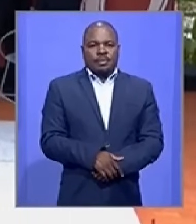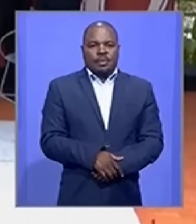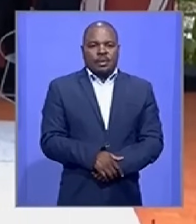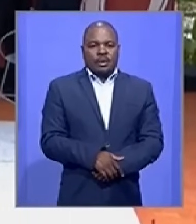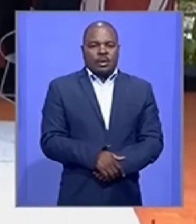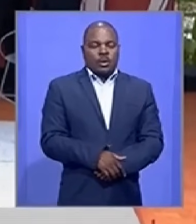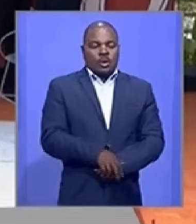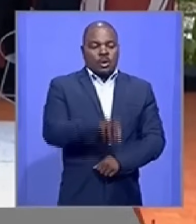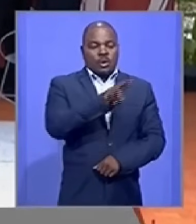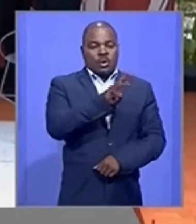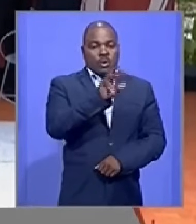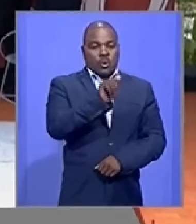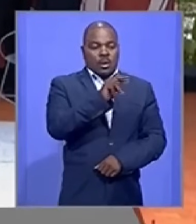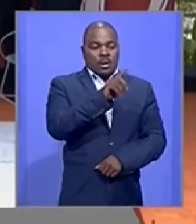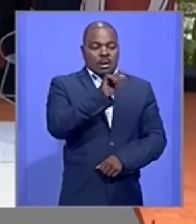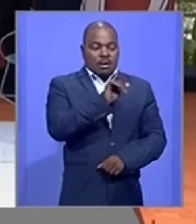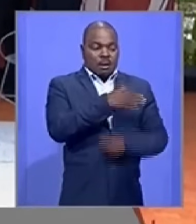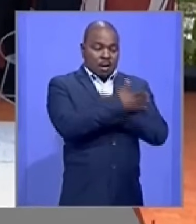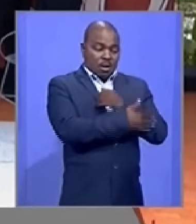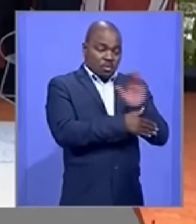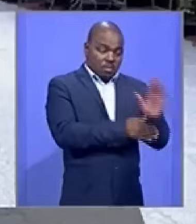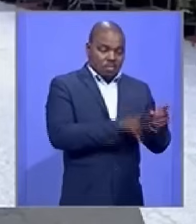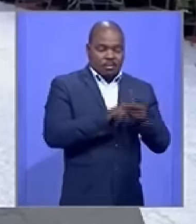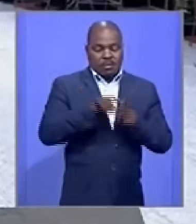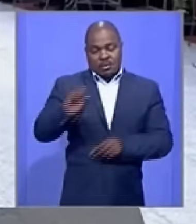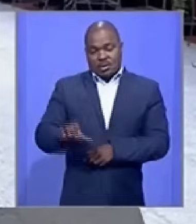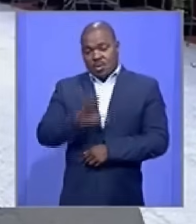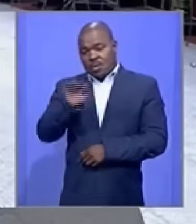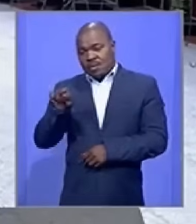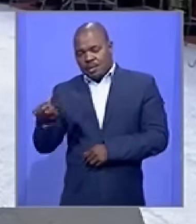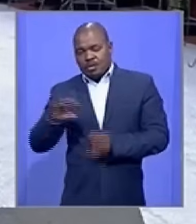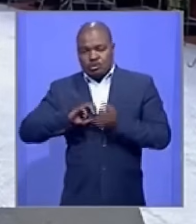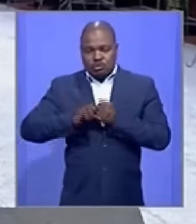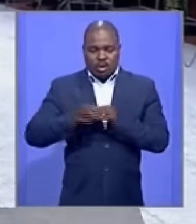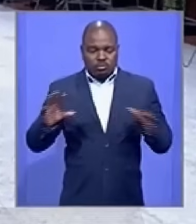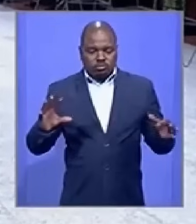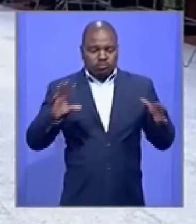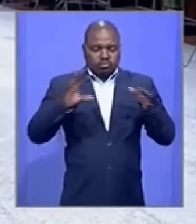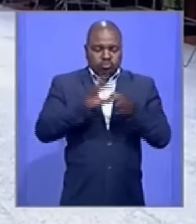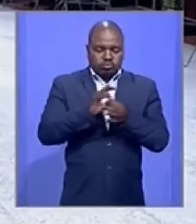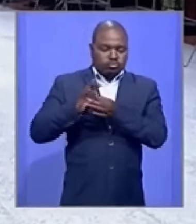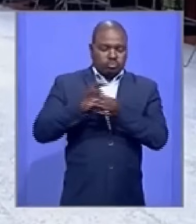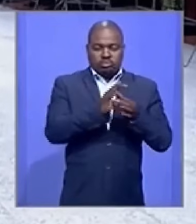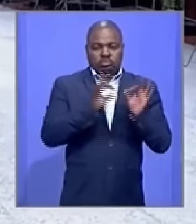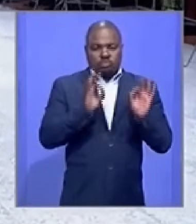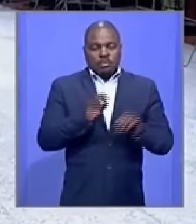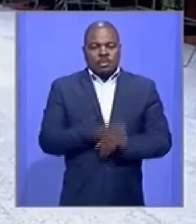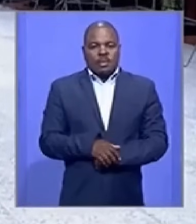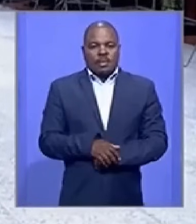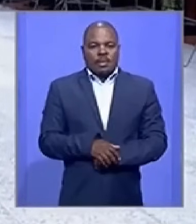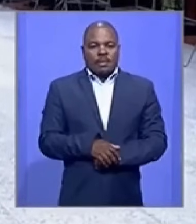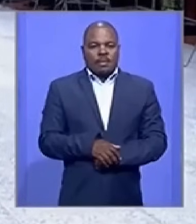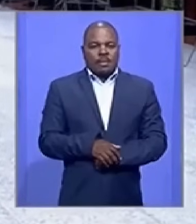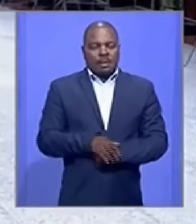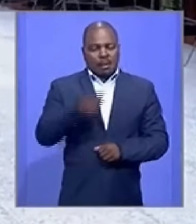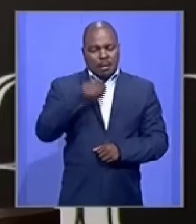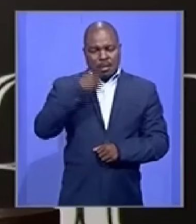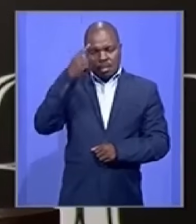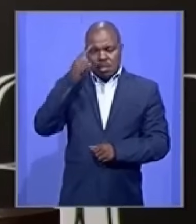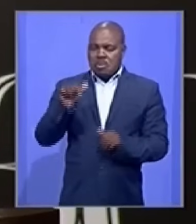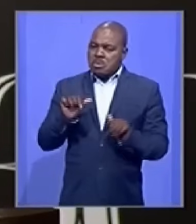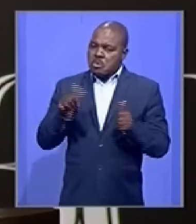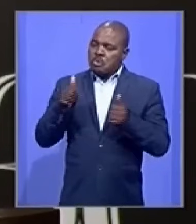Naha ya Rwanda le ya Afrika Borwa di leka ho lokisa maqhama. I think we had a very good